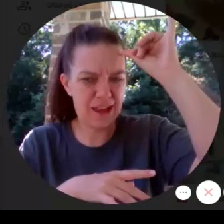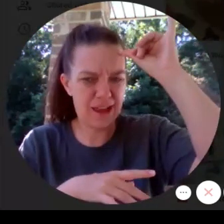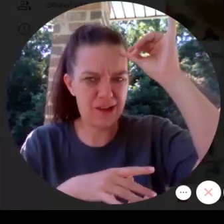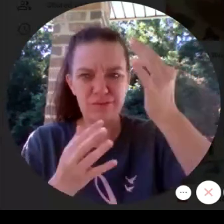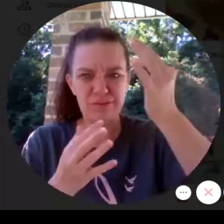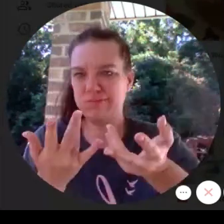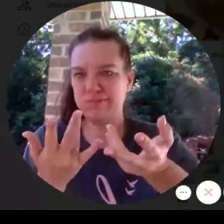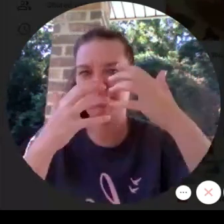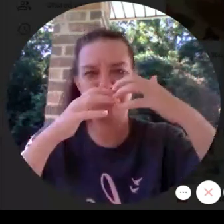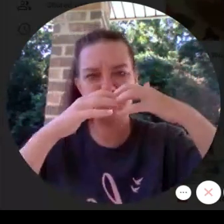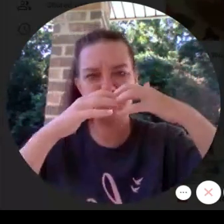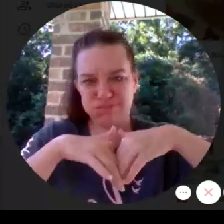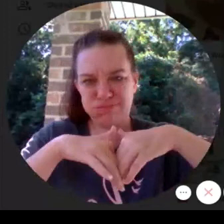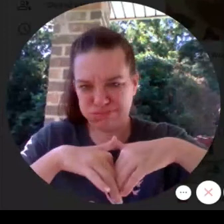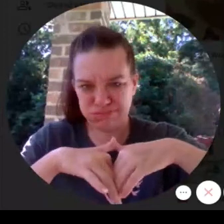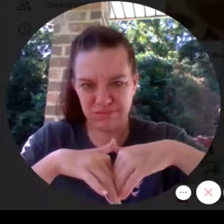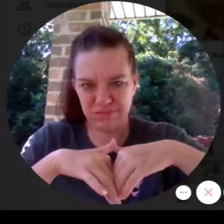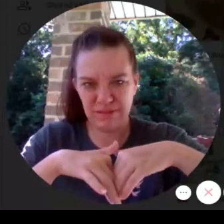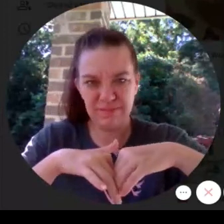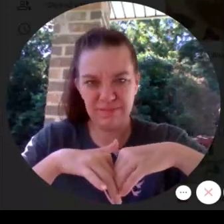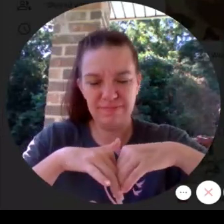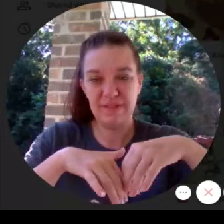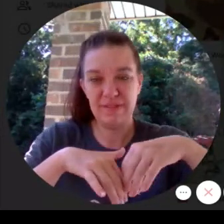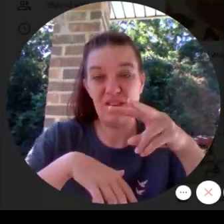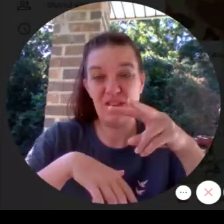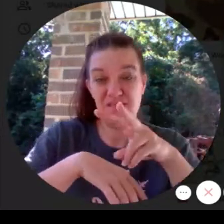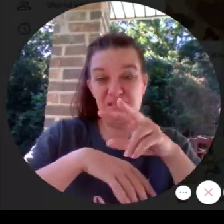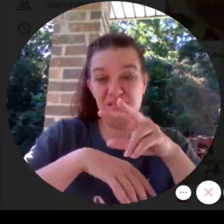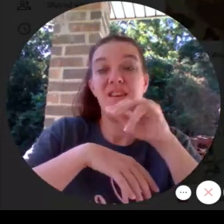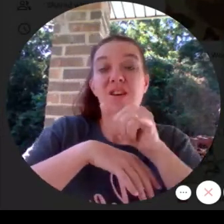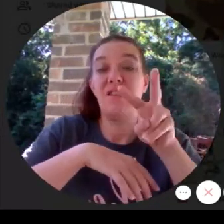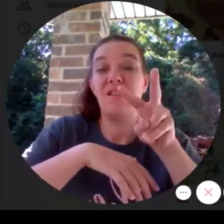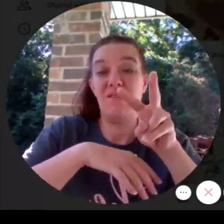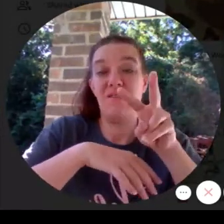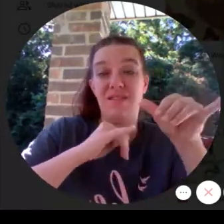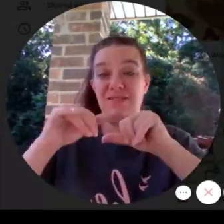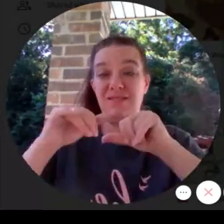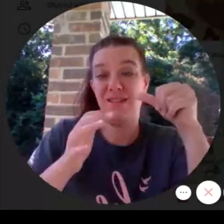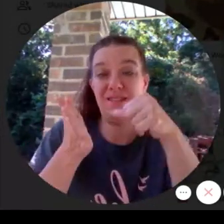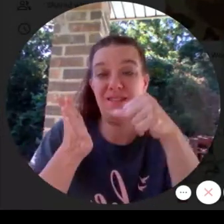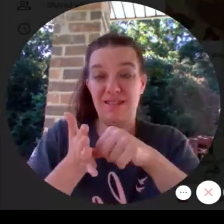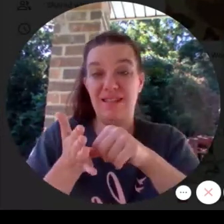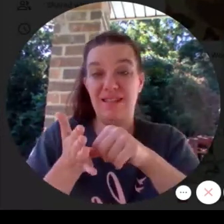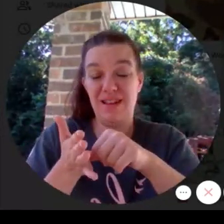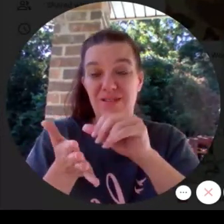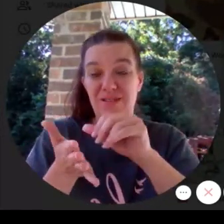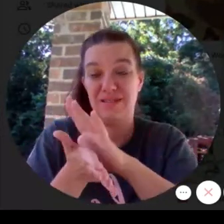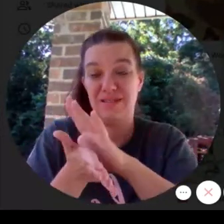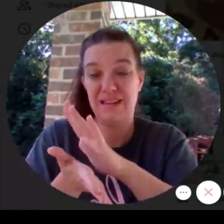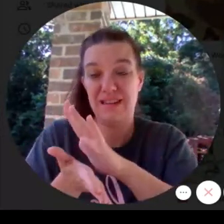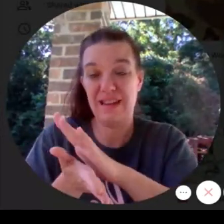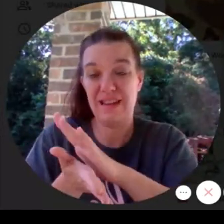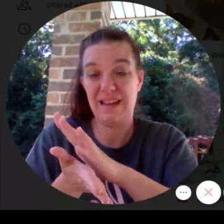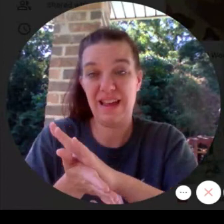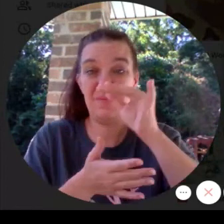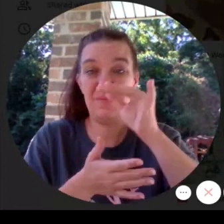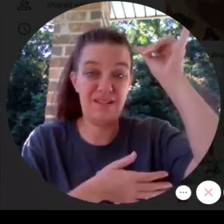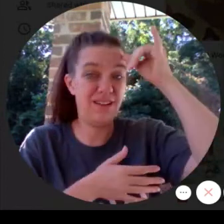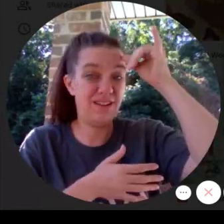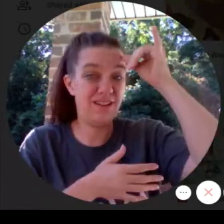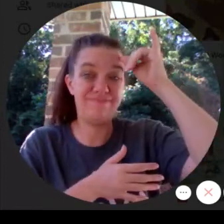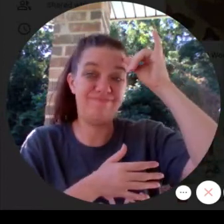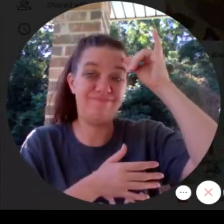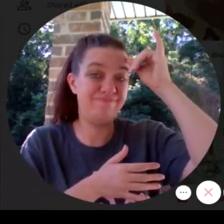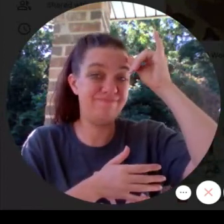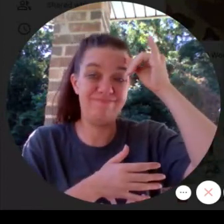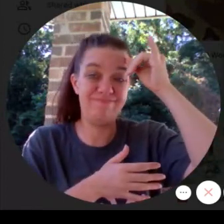the Yawning Valley Science and Letters Academy bovine. The burnt cow was